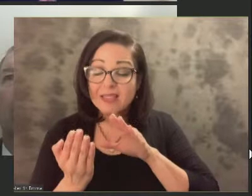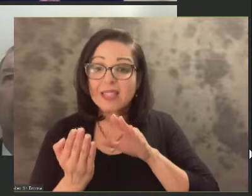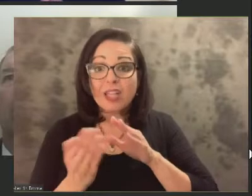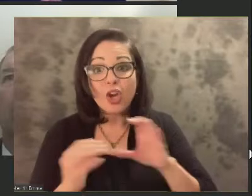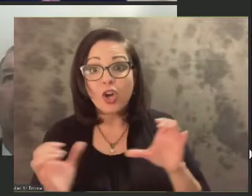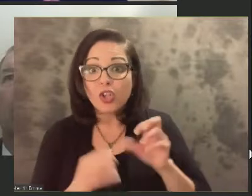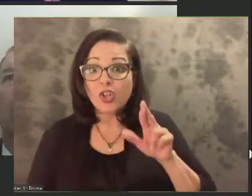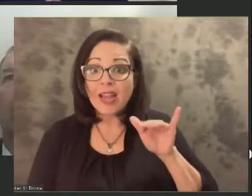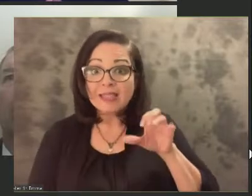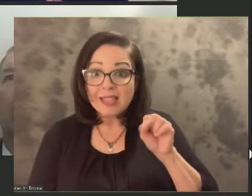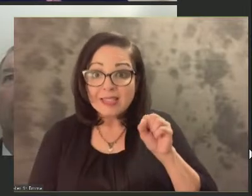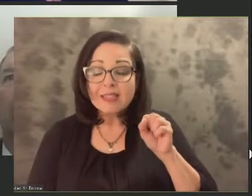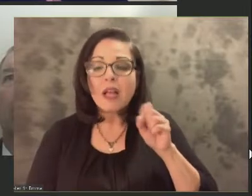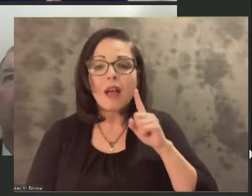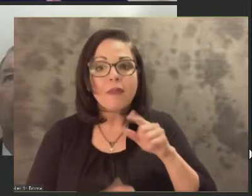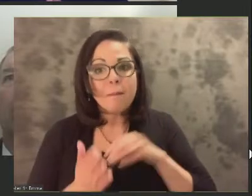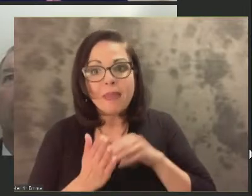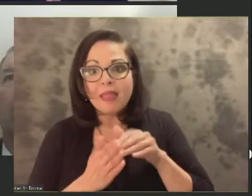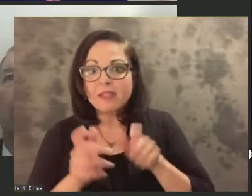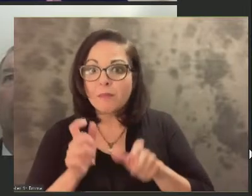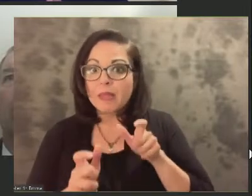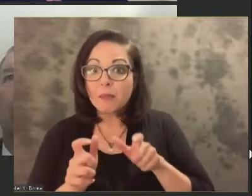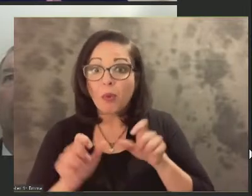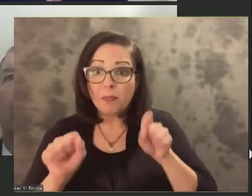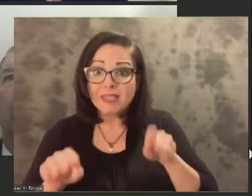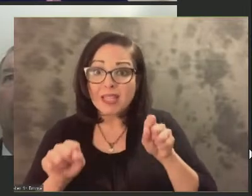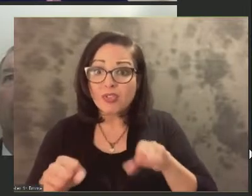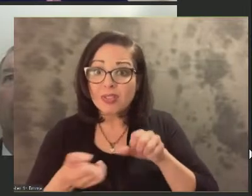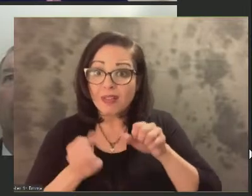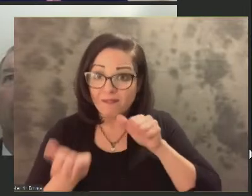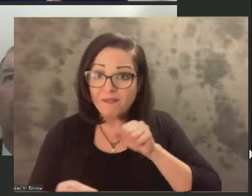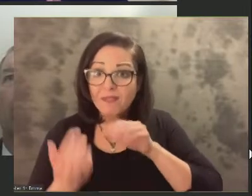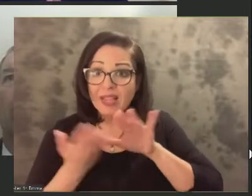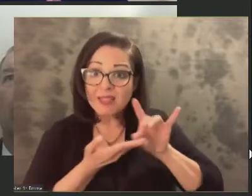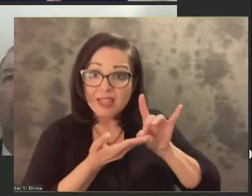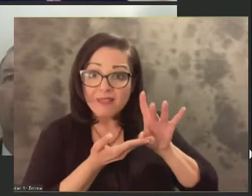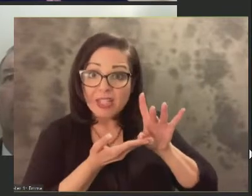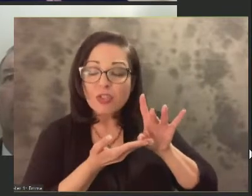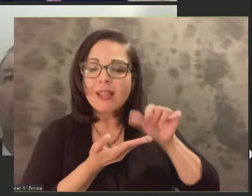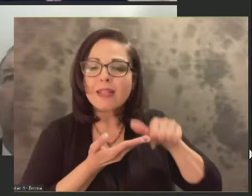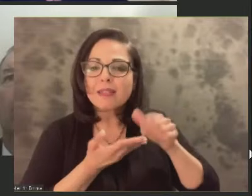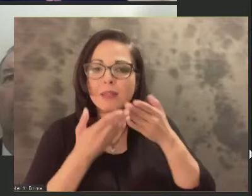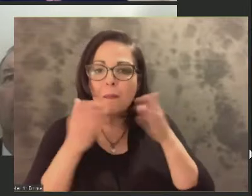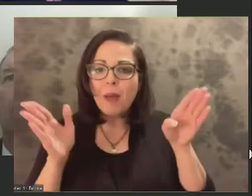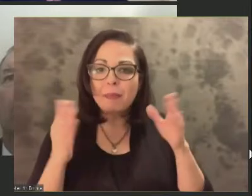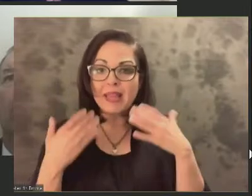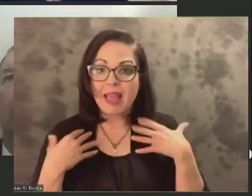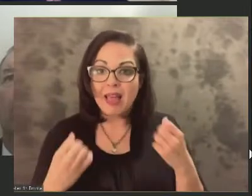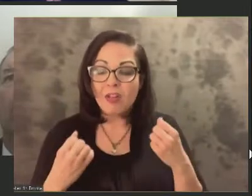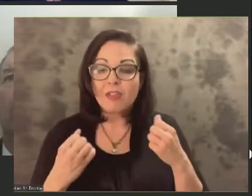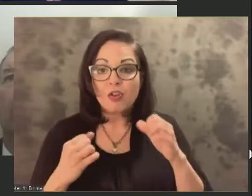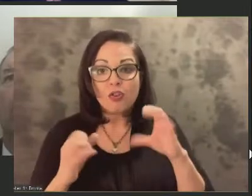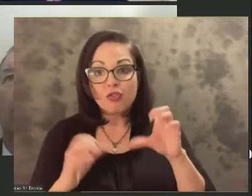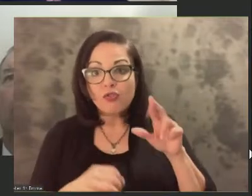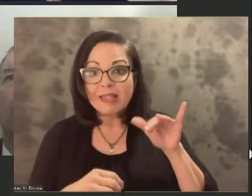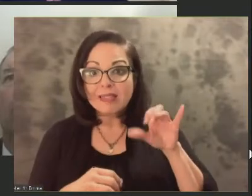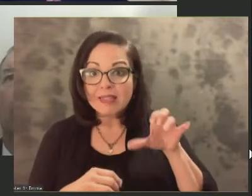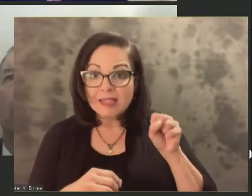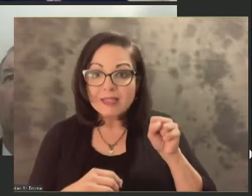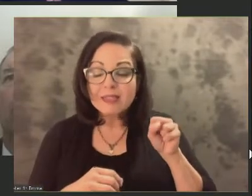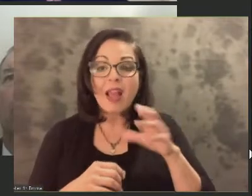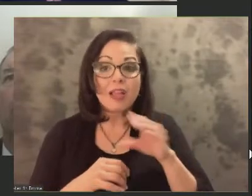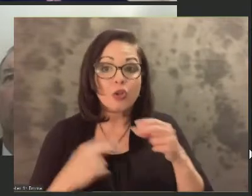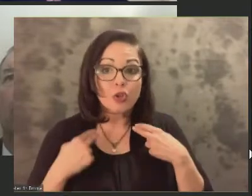people potentially facing eviction. This is a public health crisis, a human crisis, and we need